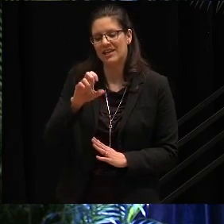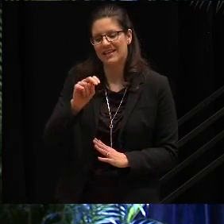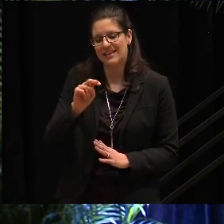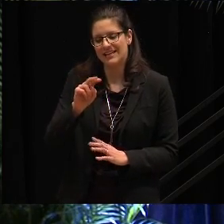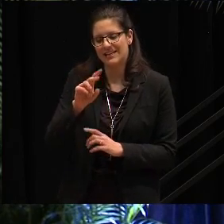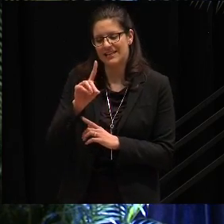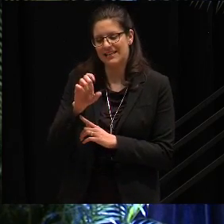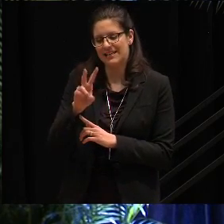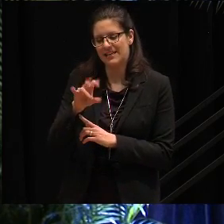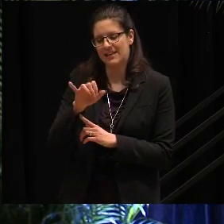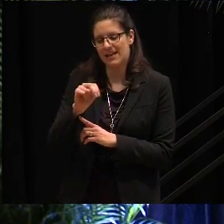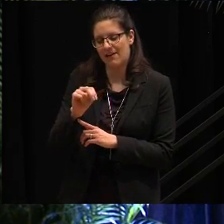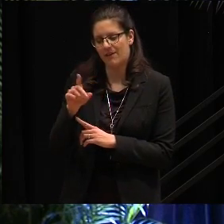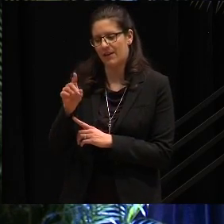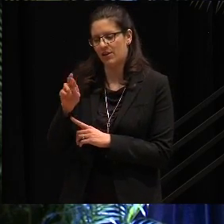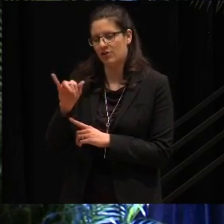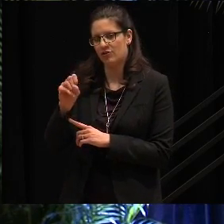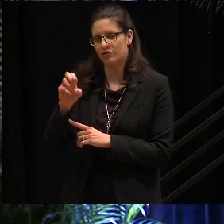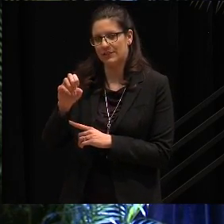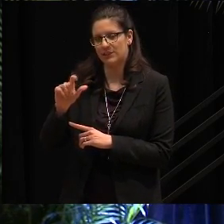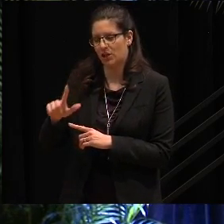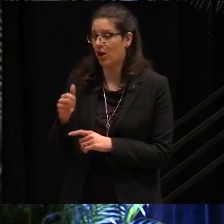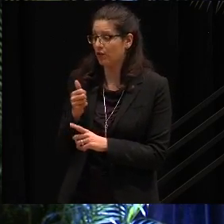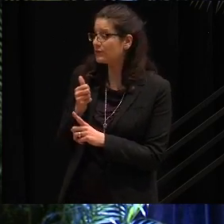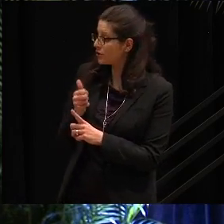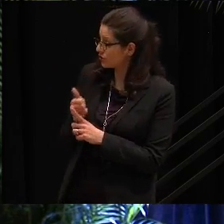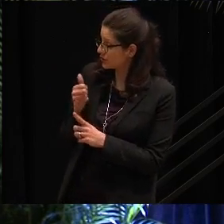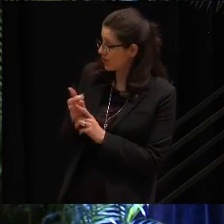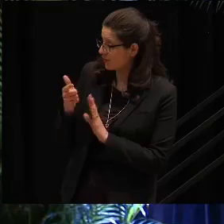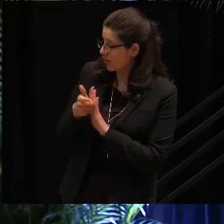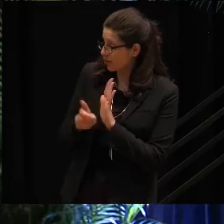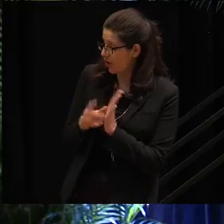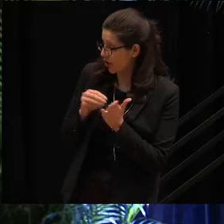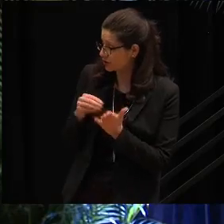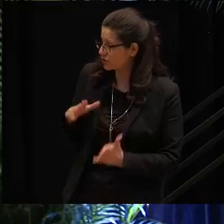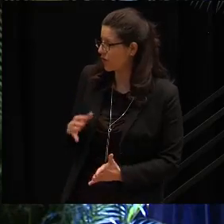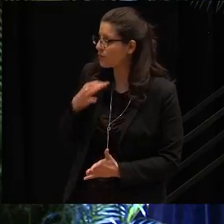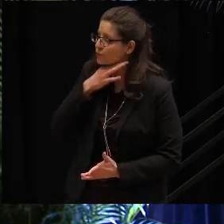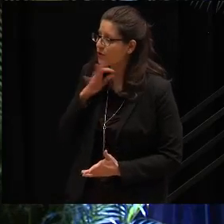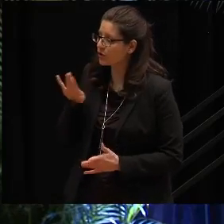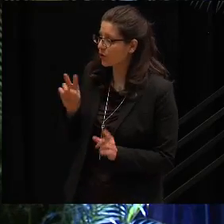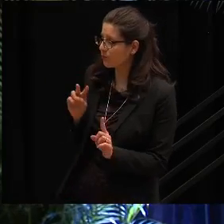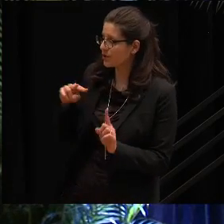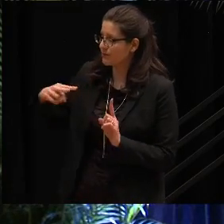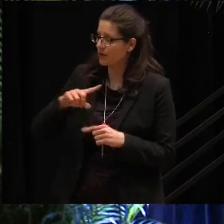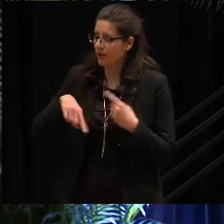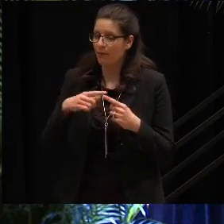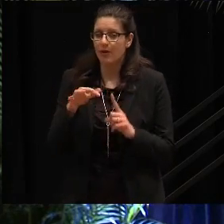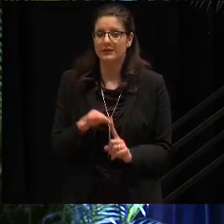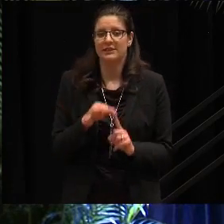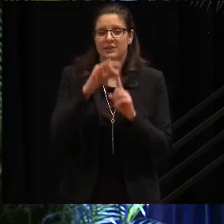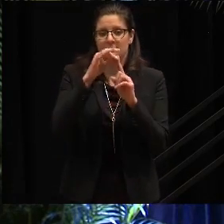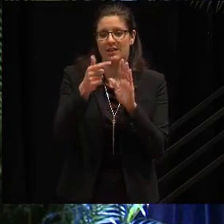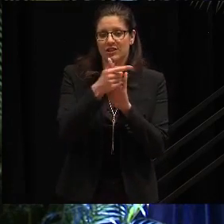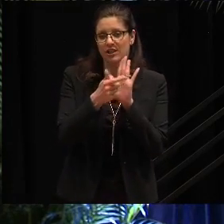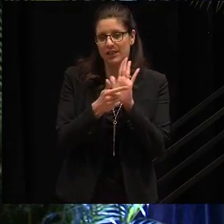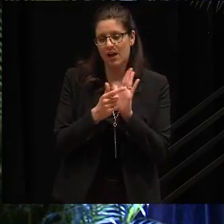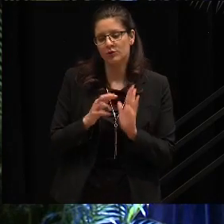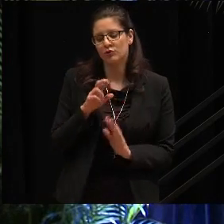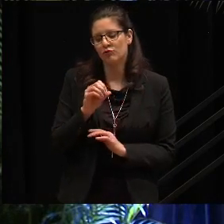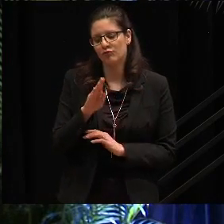Devin Driscoll, you're a law student, so I'm curious on your perspective on Special Counsel Robert